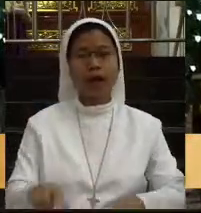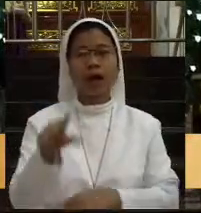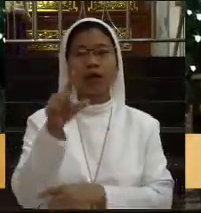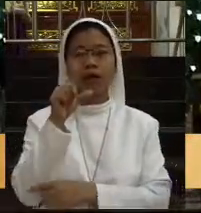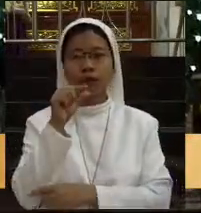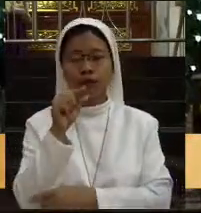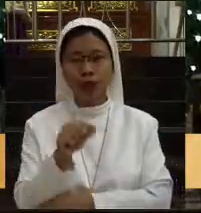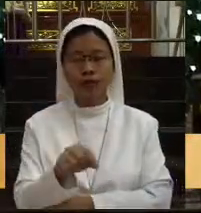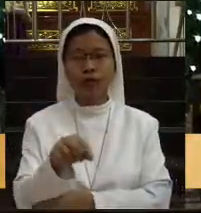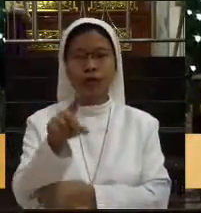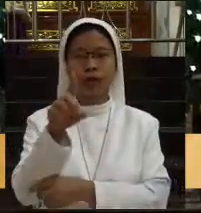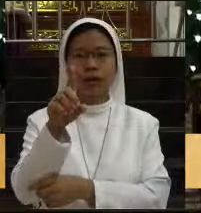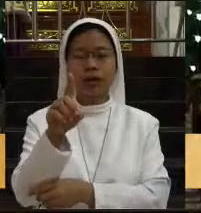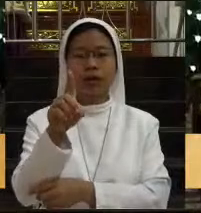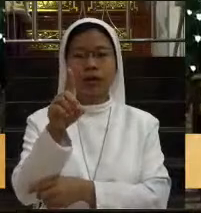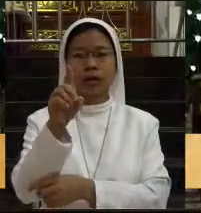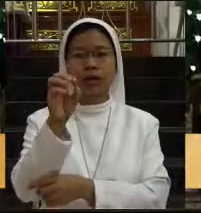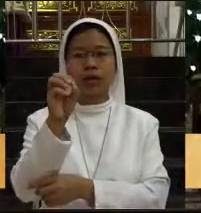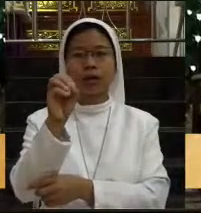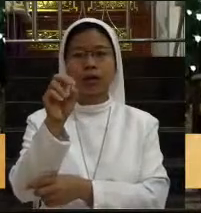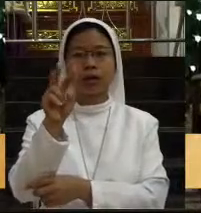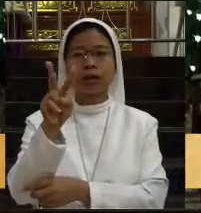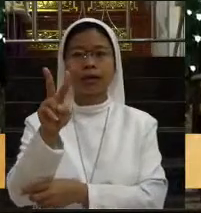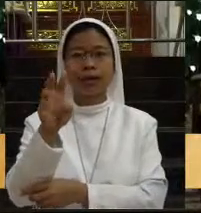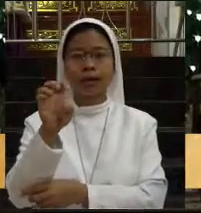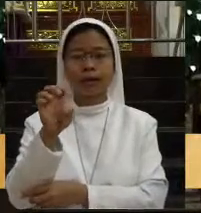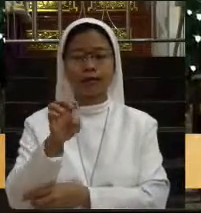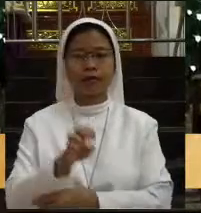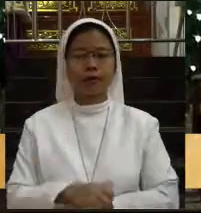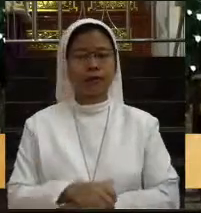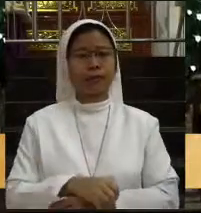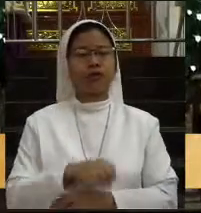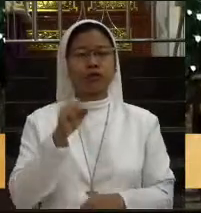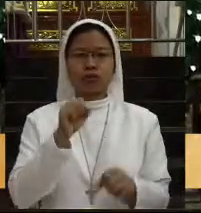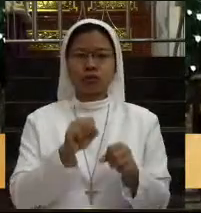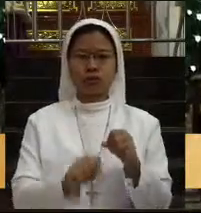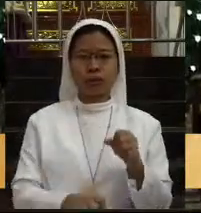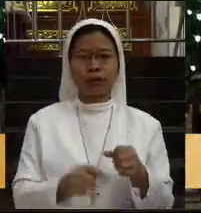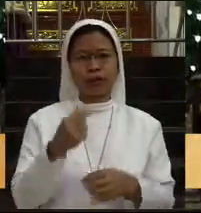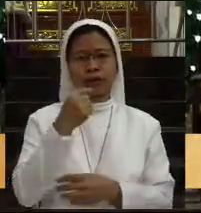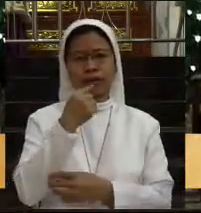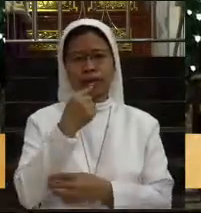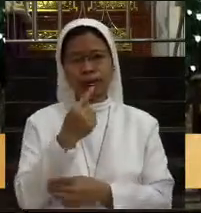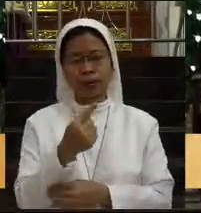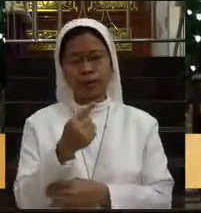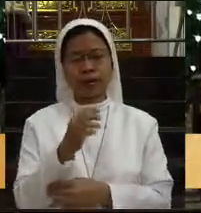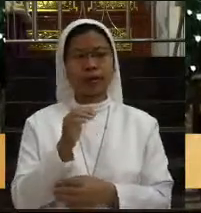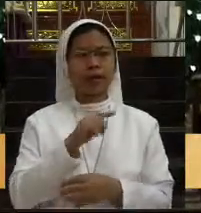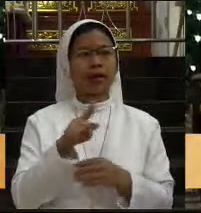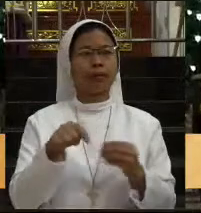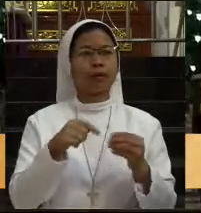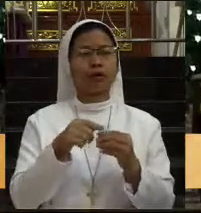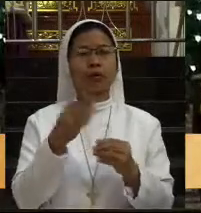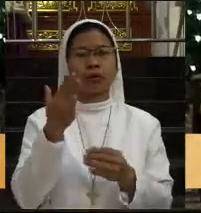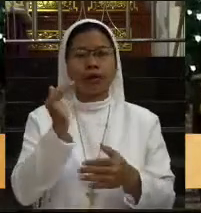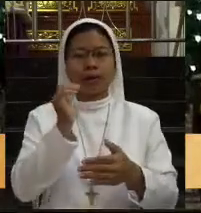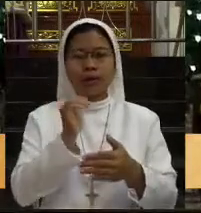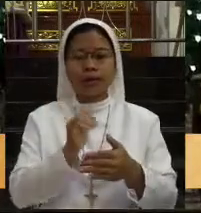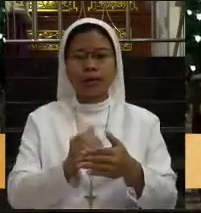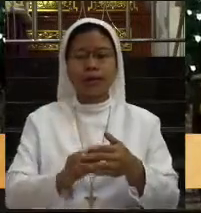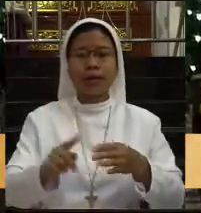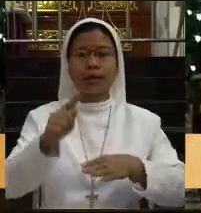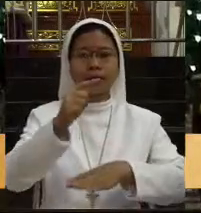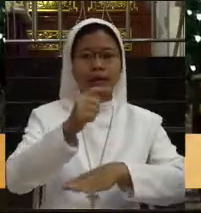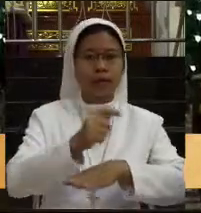in these two events, put into one, in the framework of the temple, is the